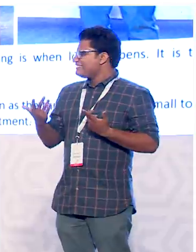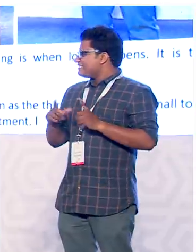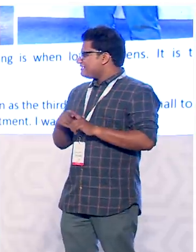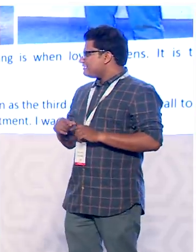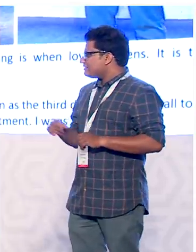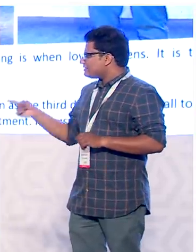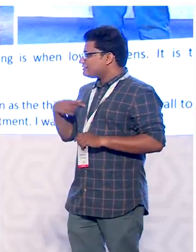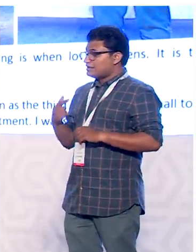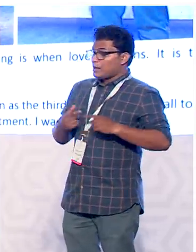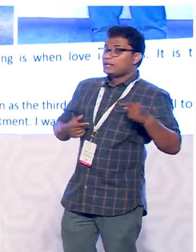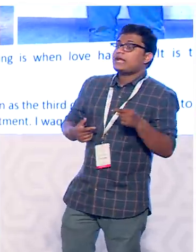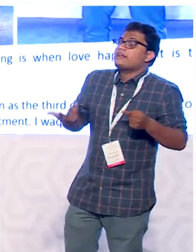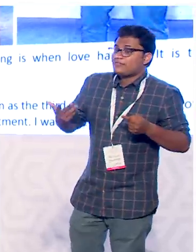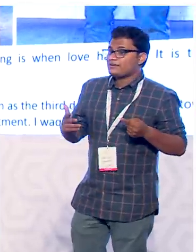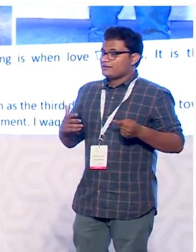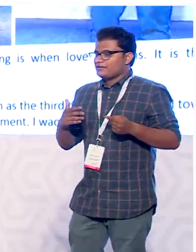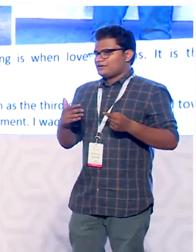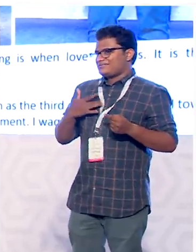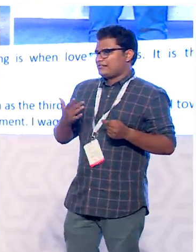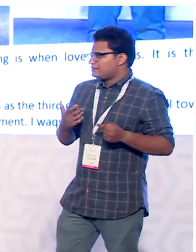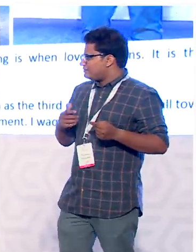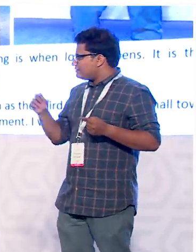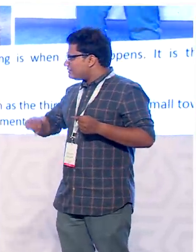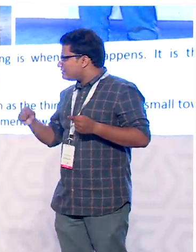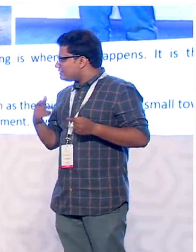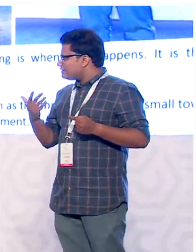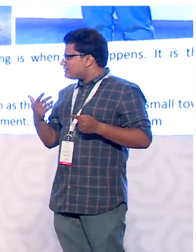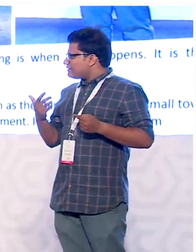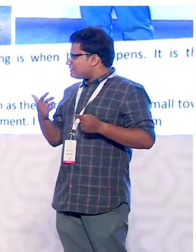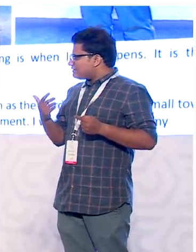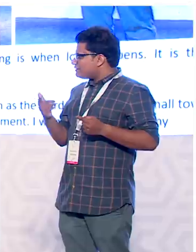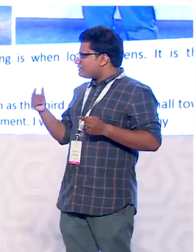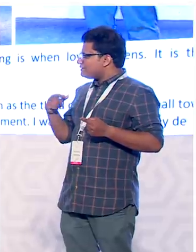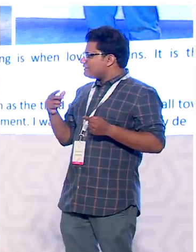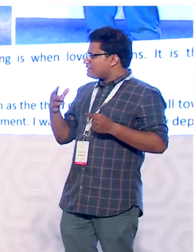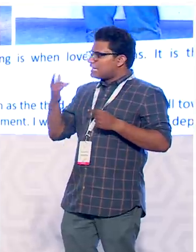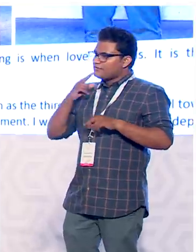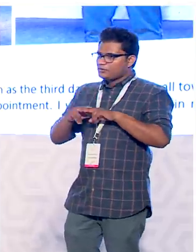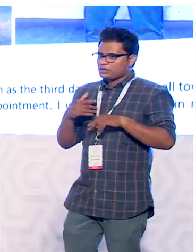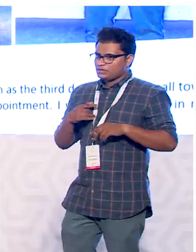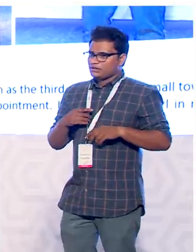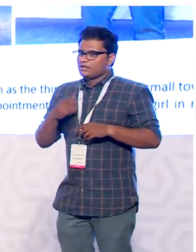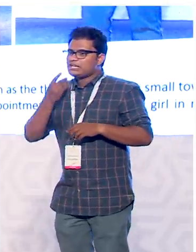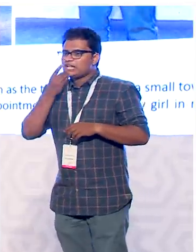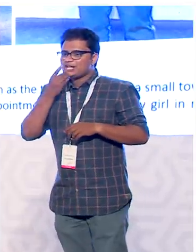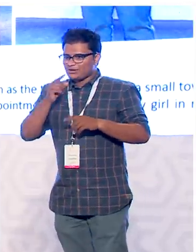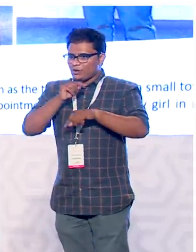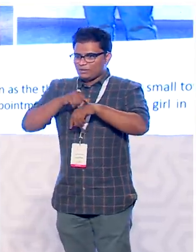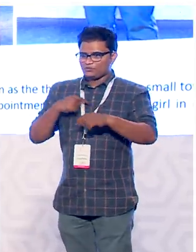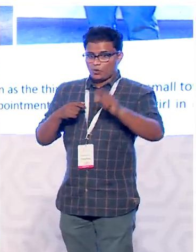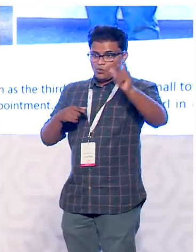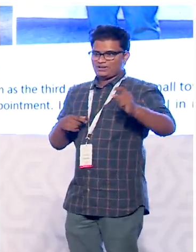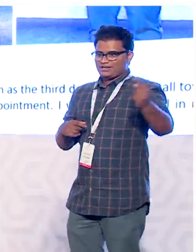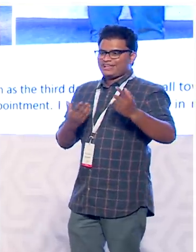The disadvantage is like, when my husband and I sit quietly for a dinner, there's one man who comes up to us, we're